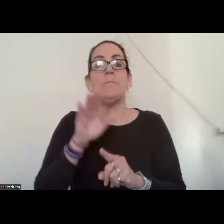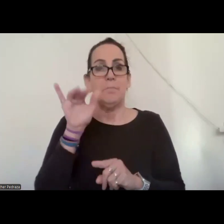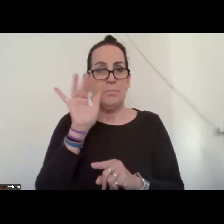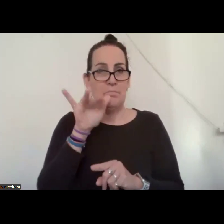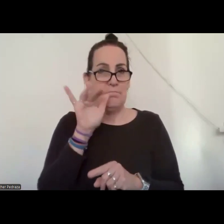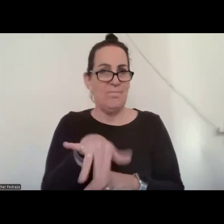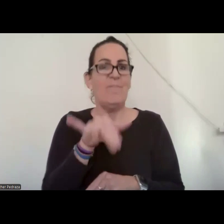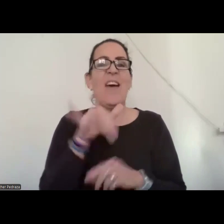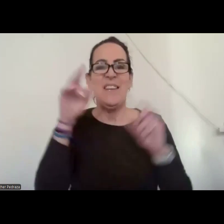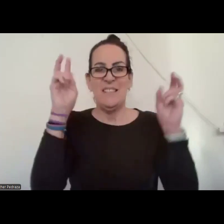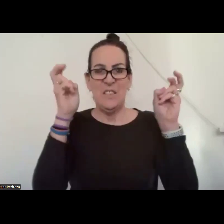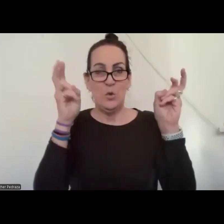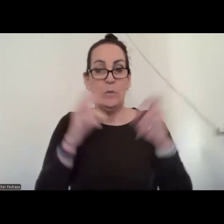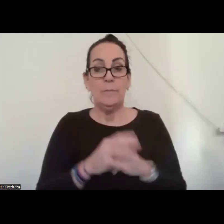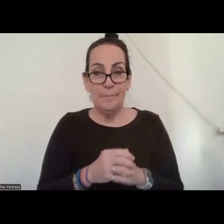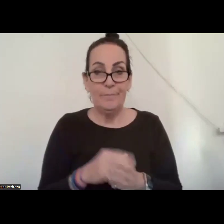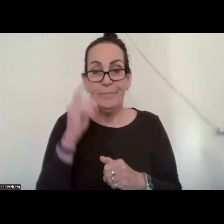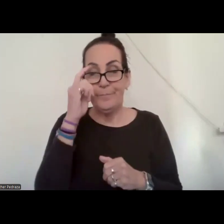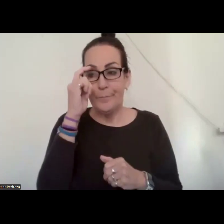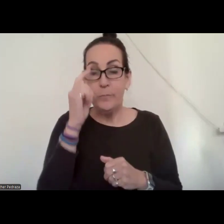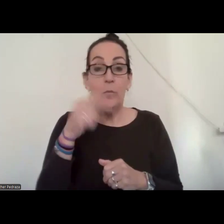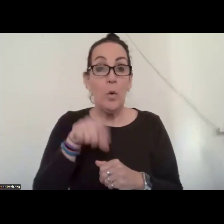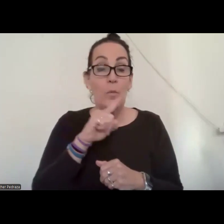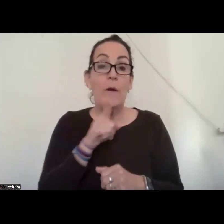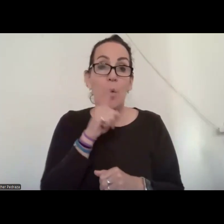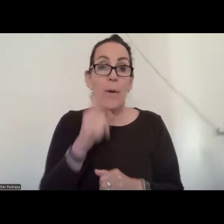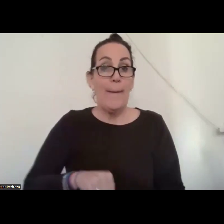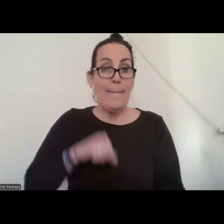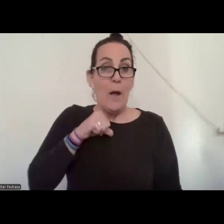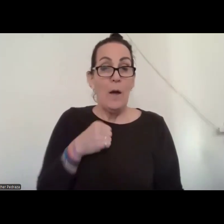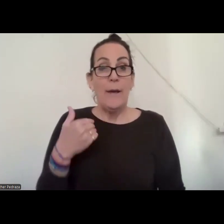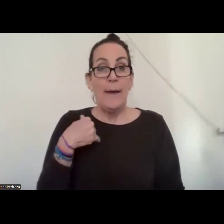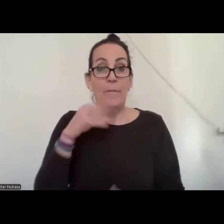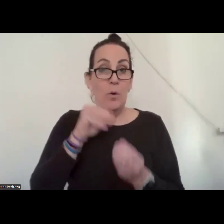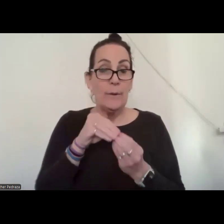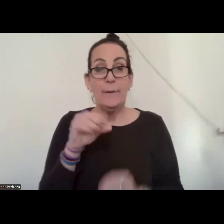trying to address. So, we are really proud that we have 6